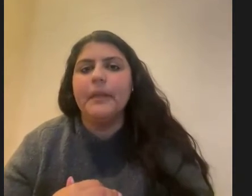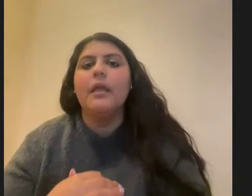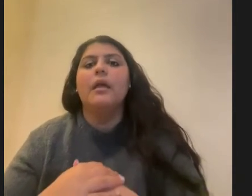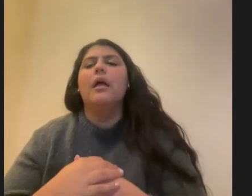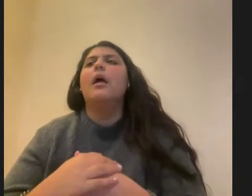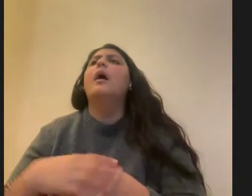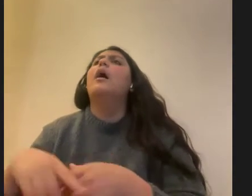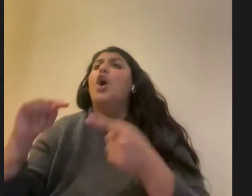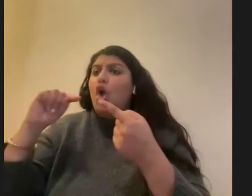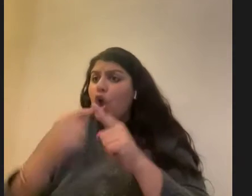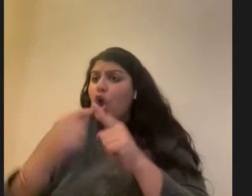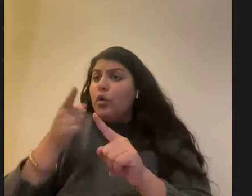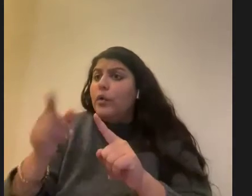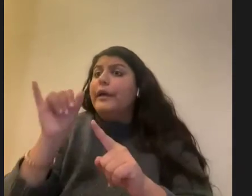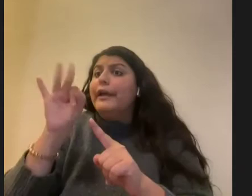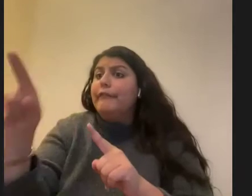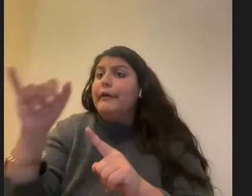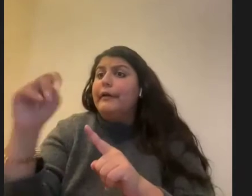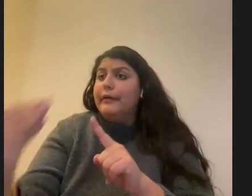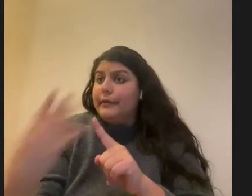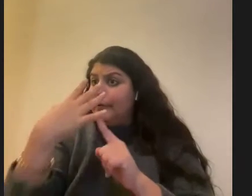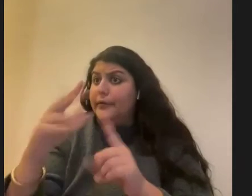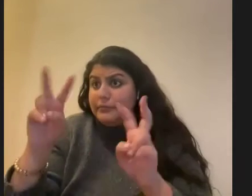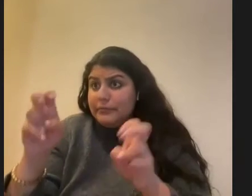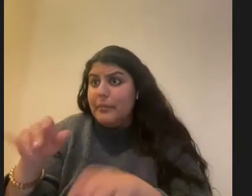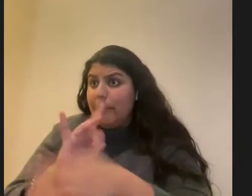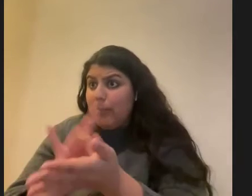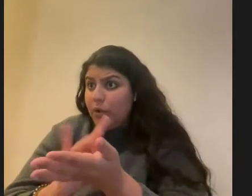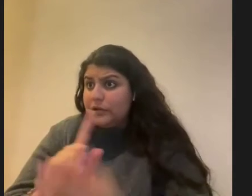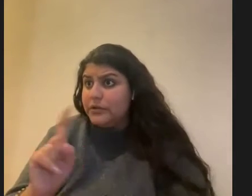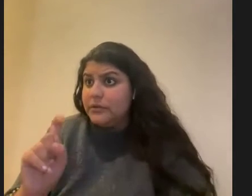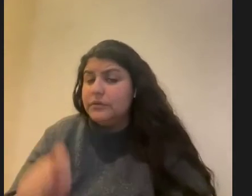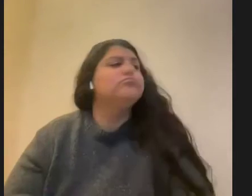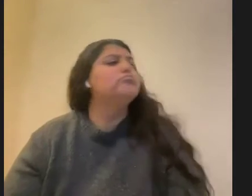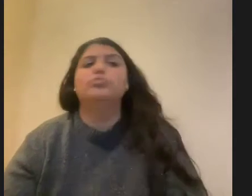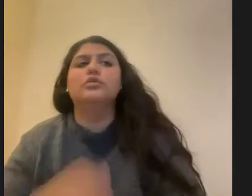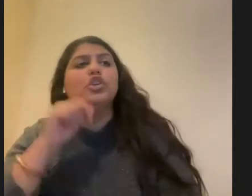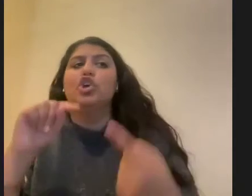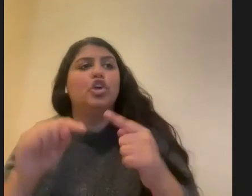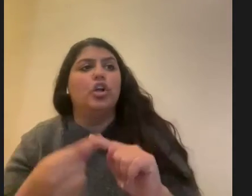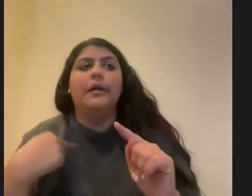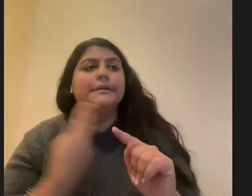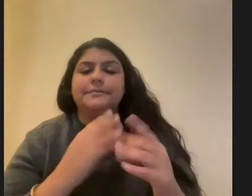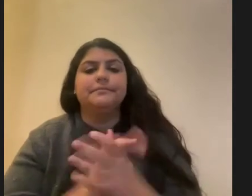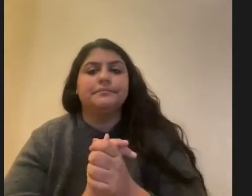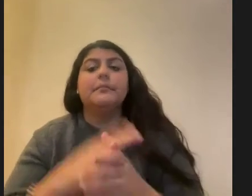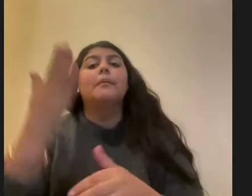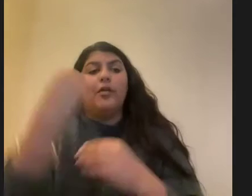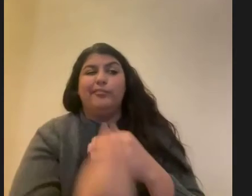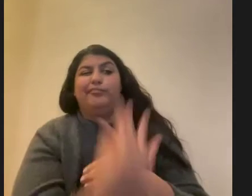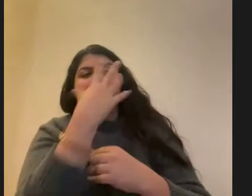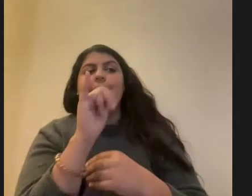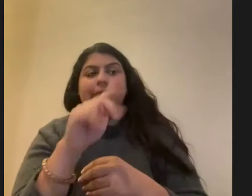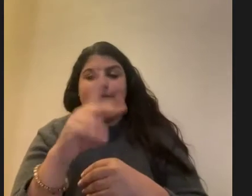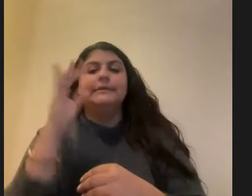or harm you if you get inked? Is ink poisonous? Anything like that? It doesn't hurt or harm us. I've been inked.